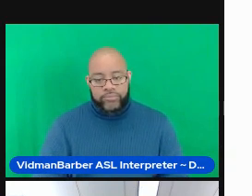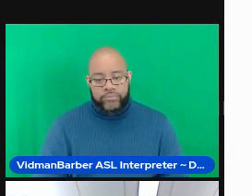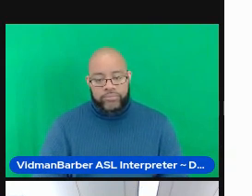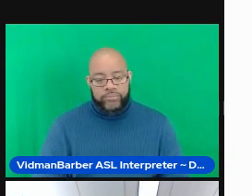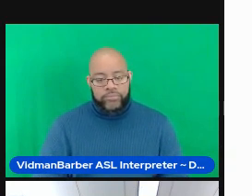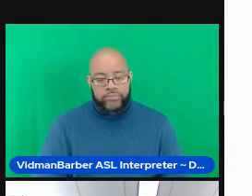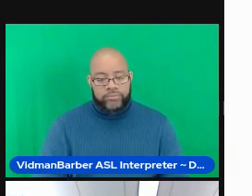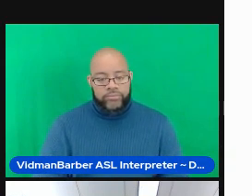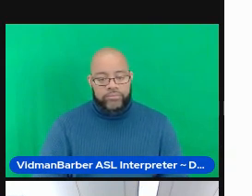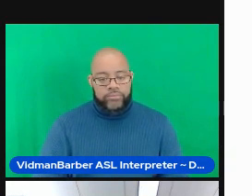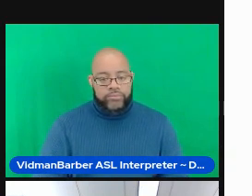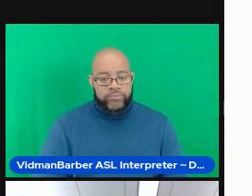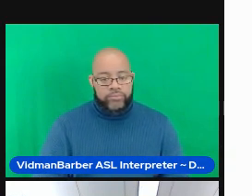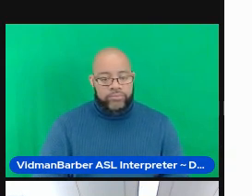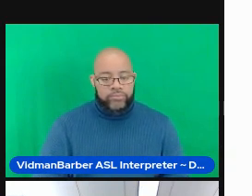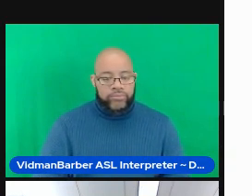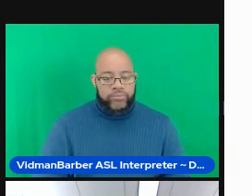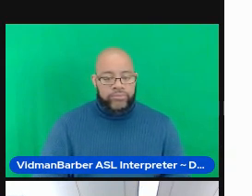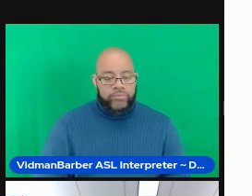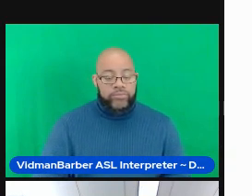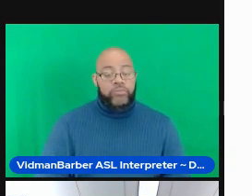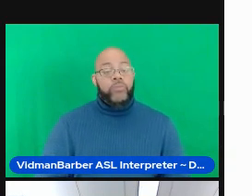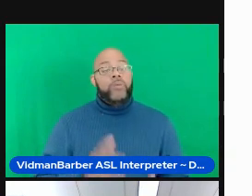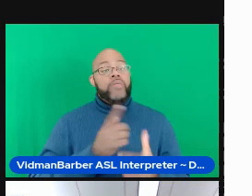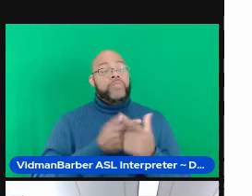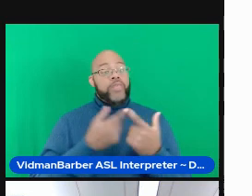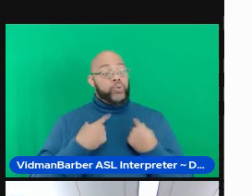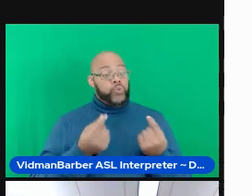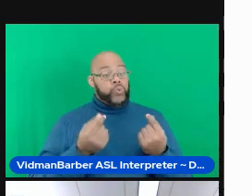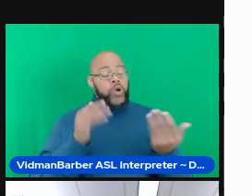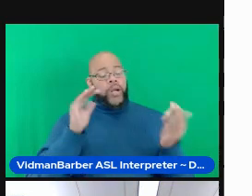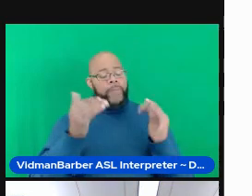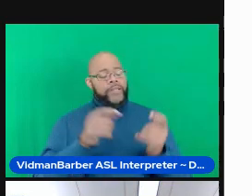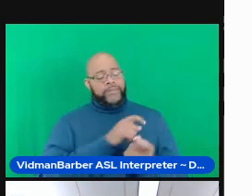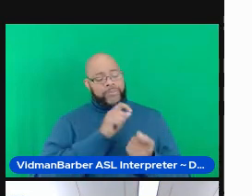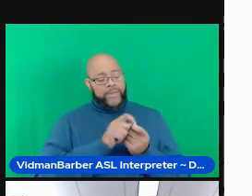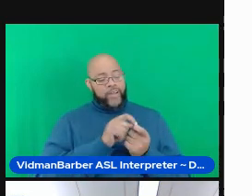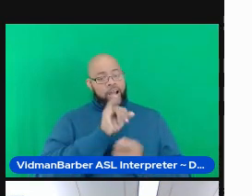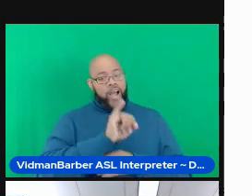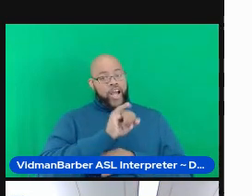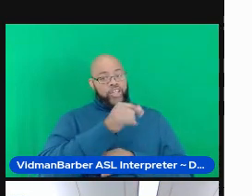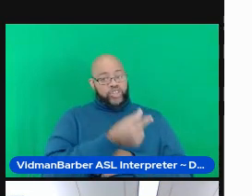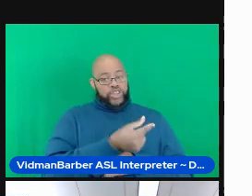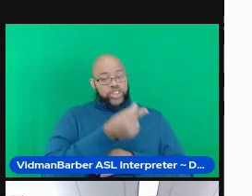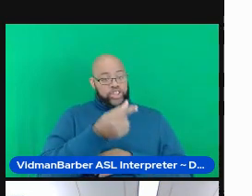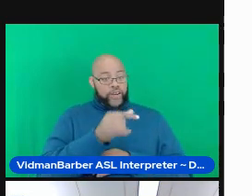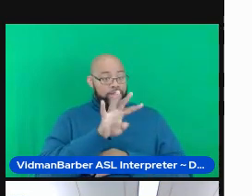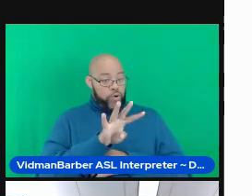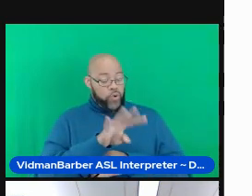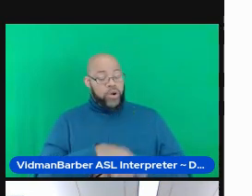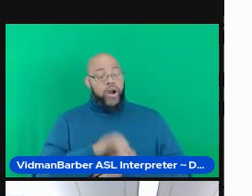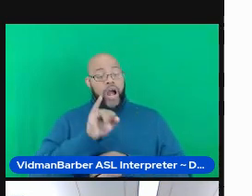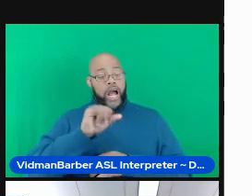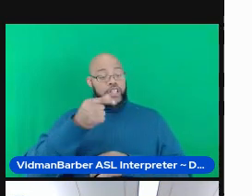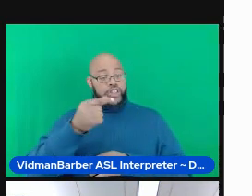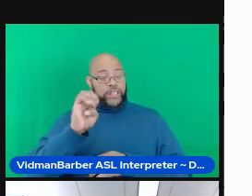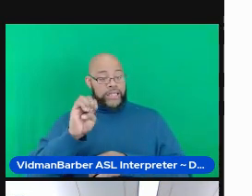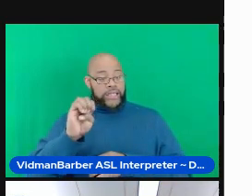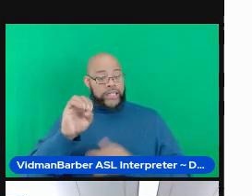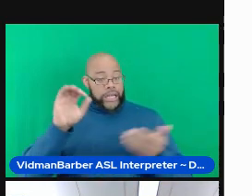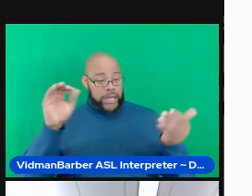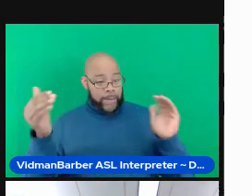So then we compared the specific IgG4 IgE ratio